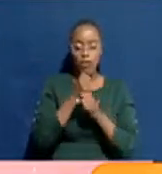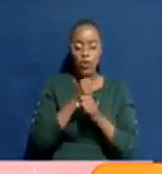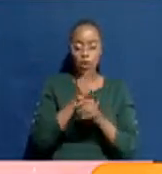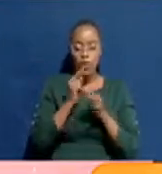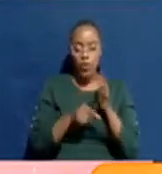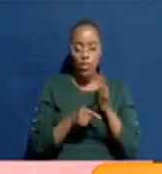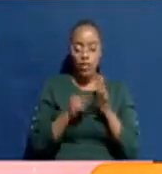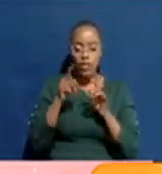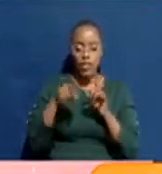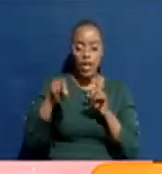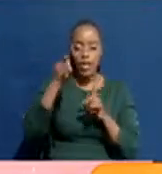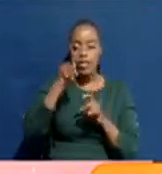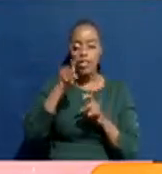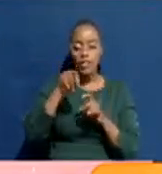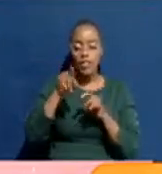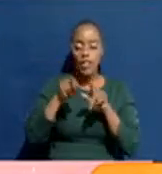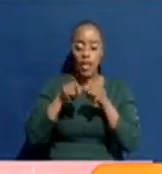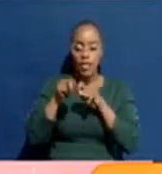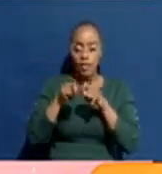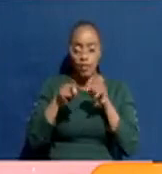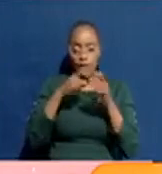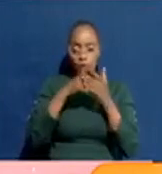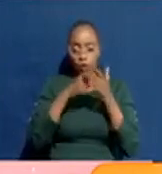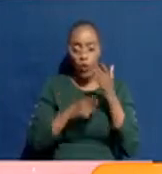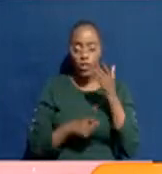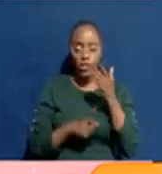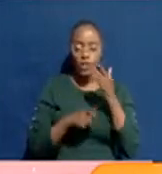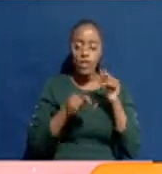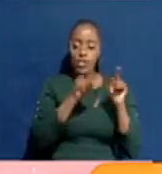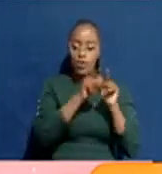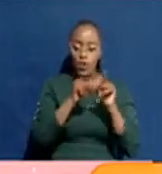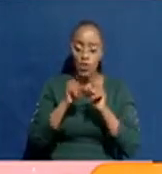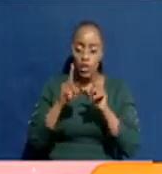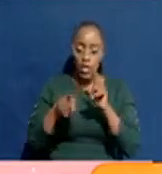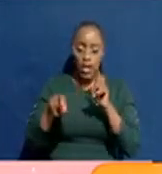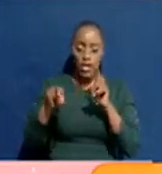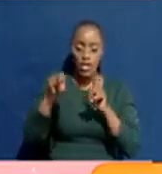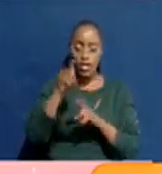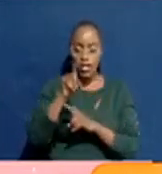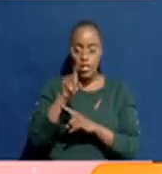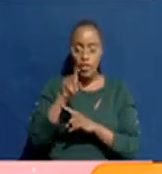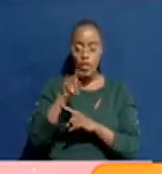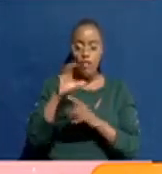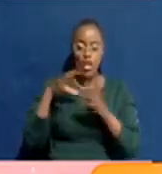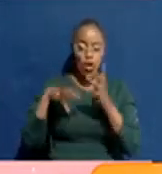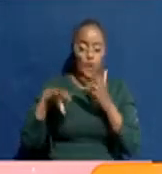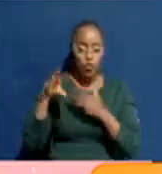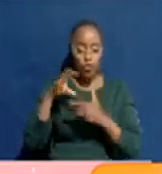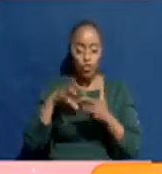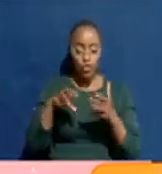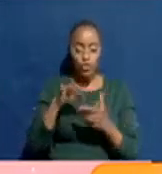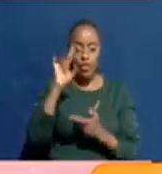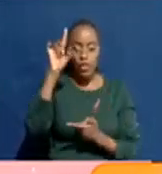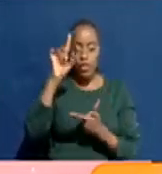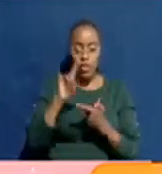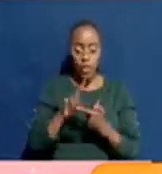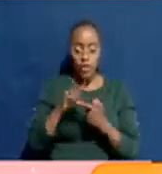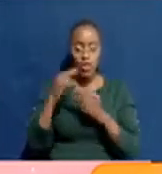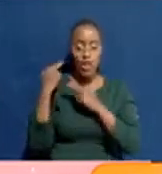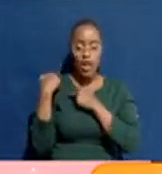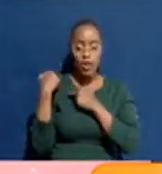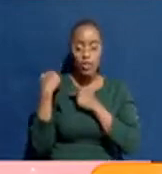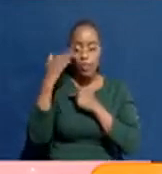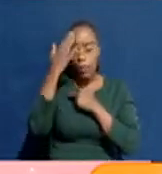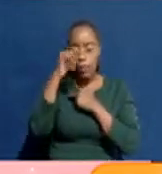are increasing the administrative costs. They are increasing the confusion, reducing the accountability,